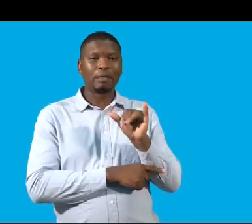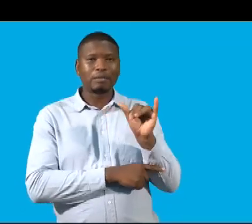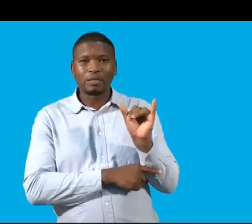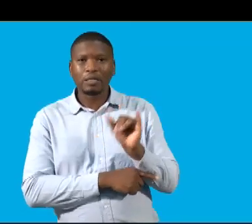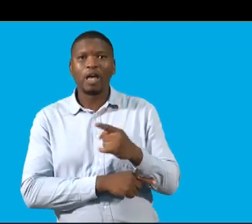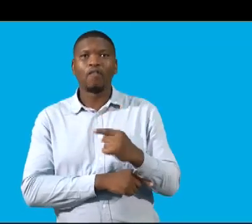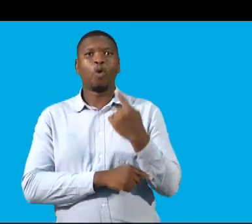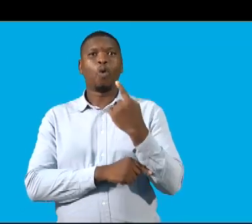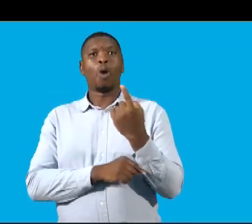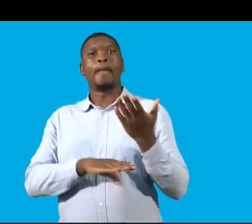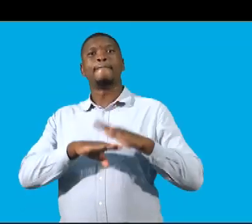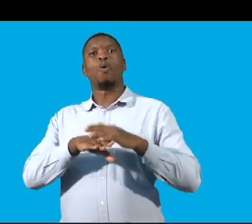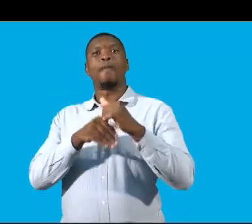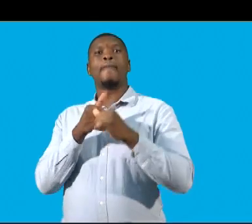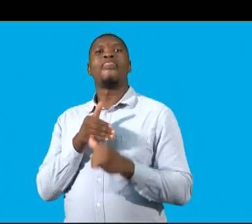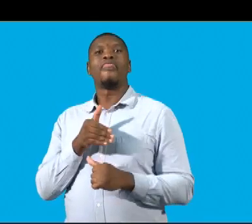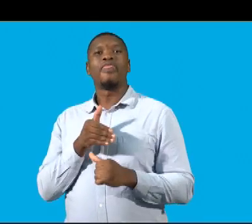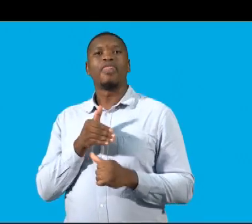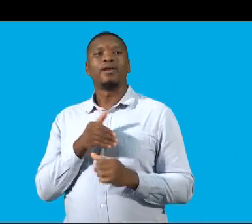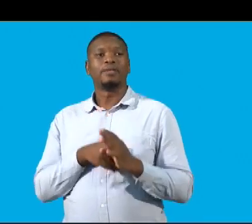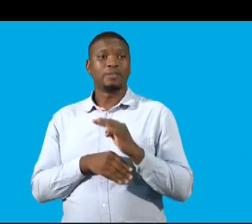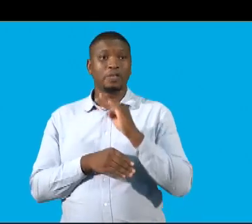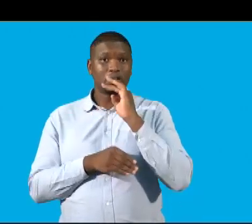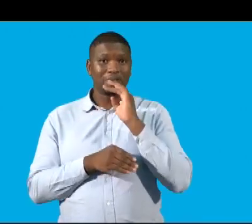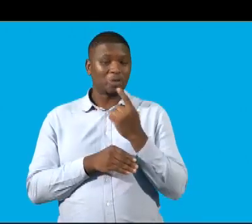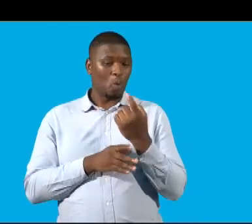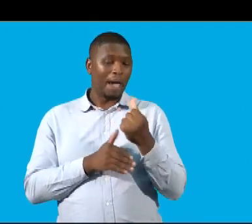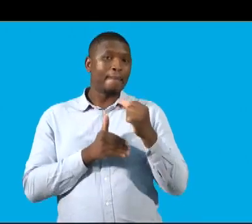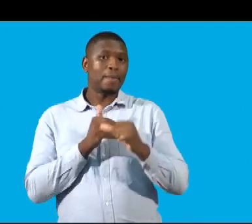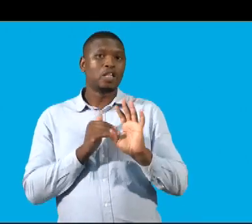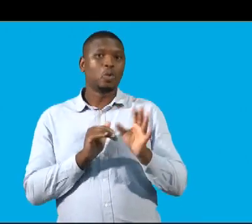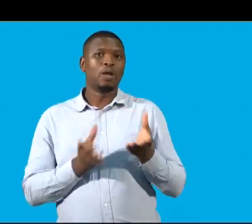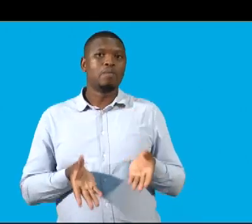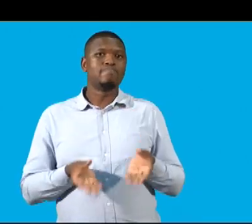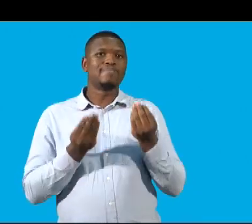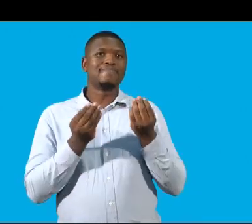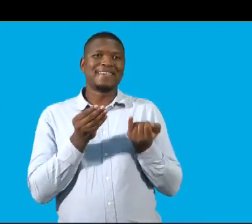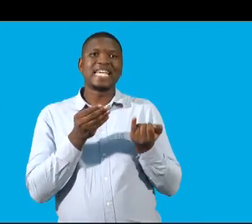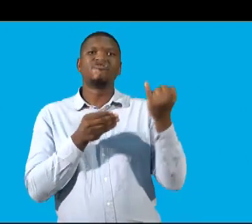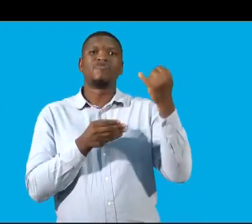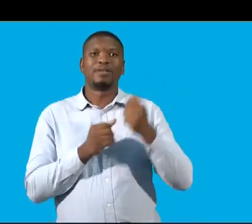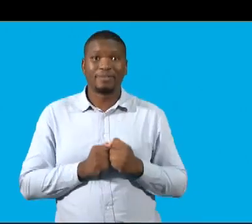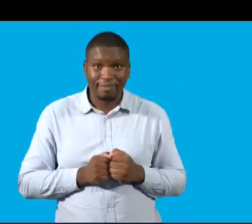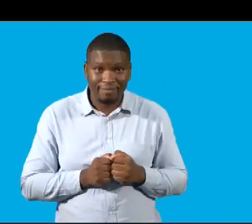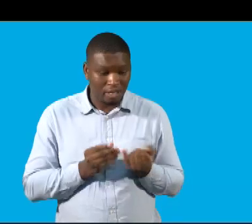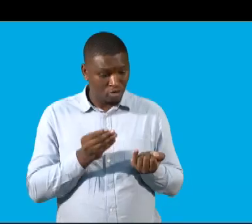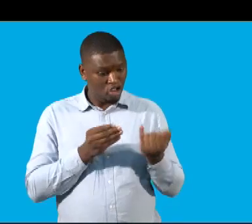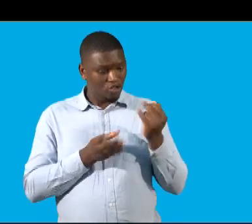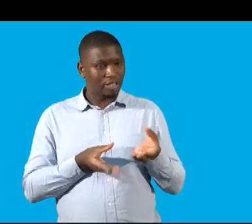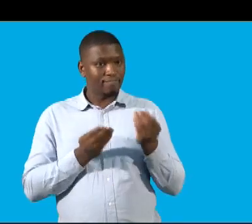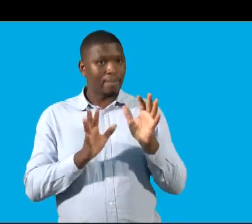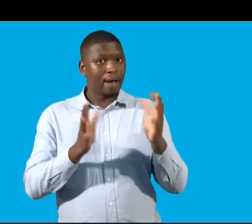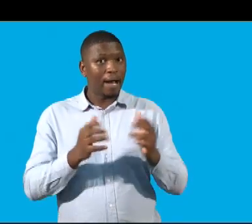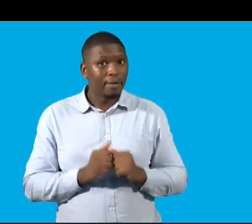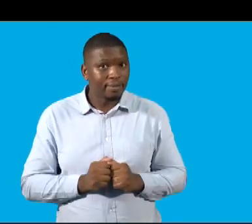that account for 1 more month, which means that in that month he will gain interest. So how are we going to calculate